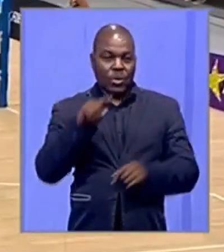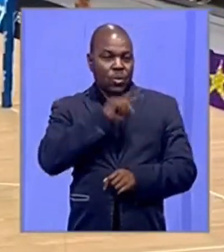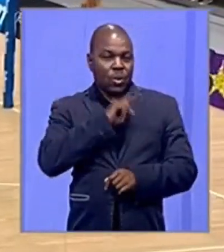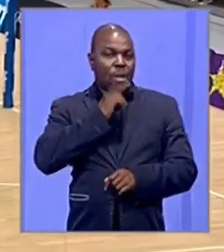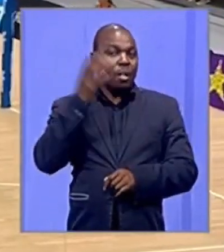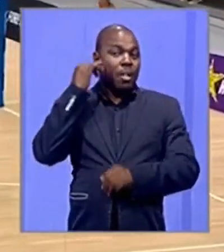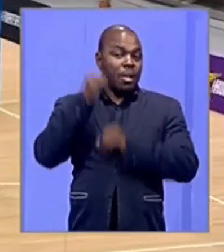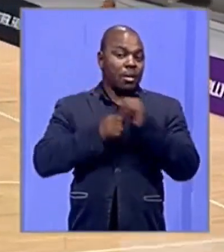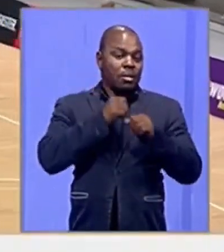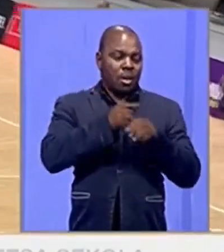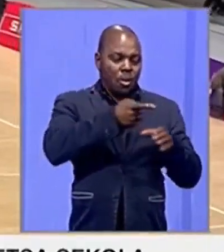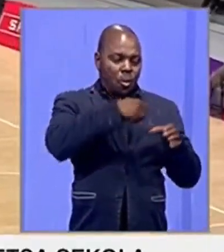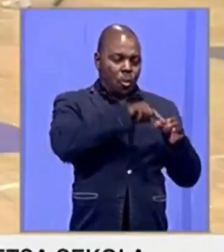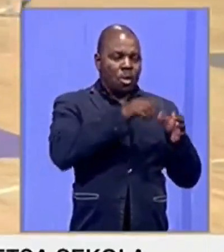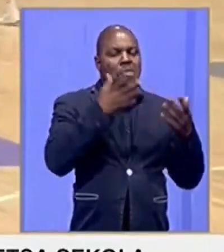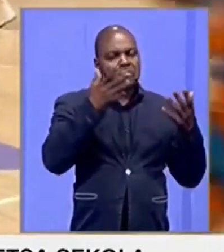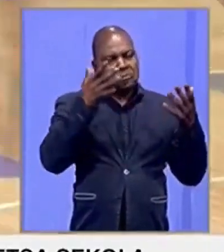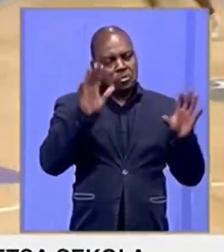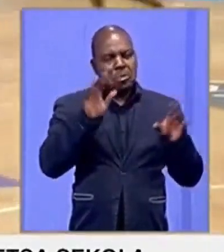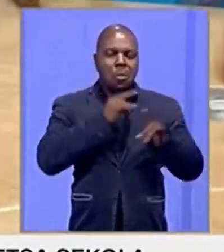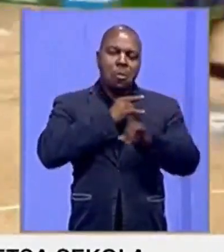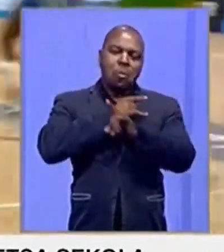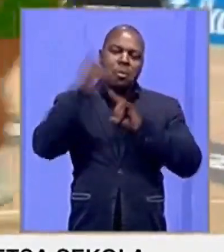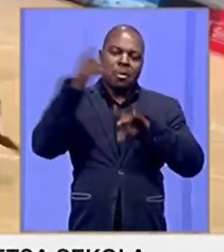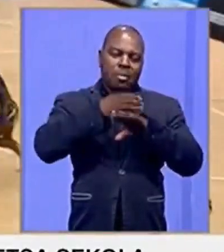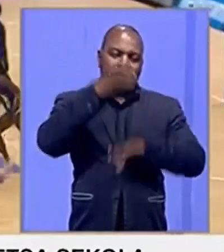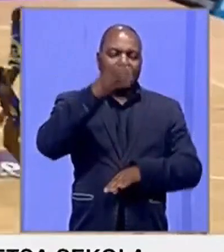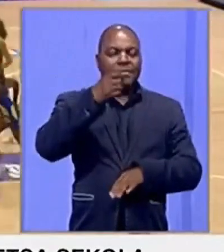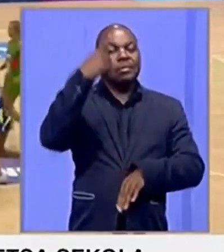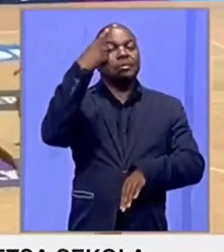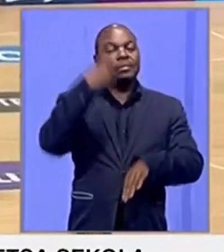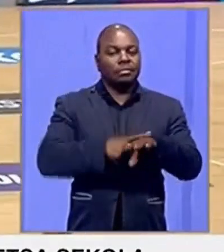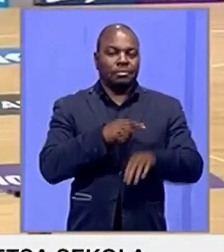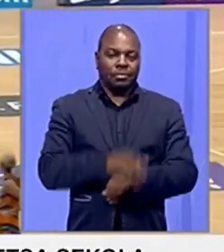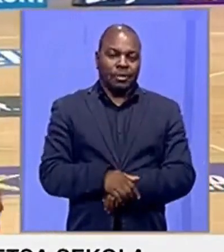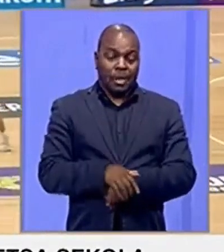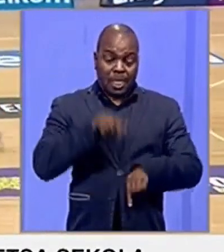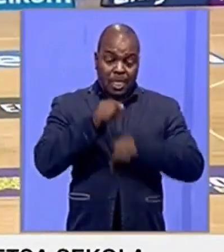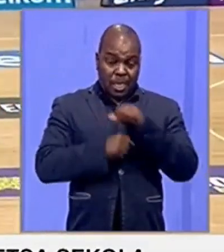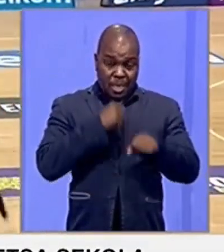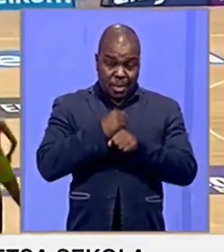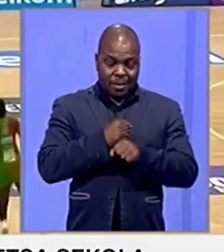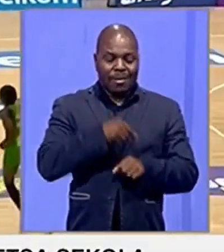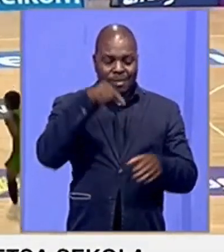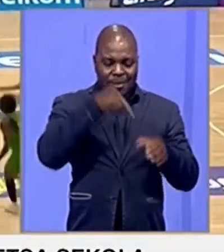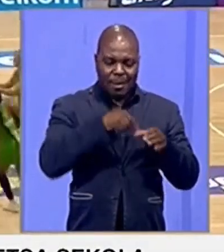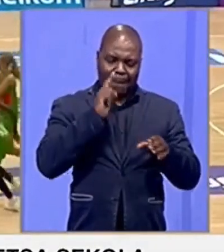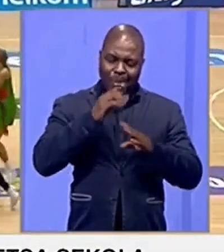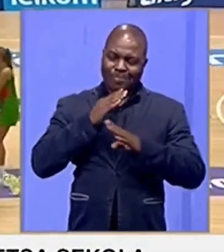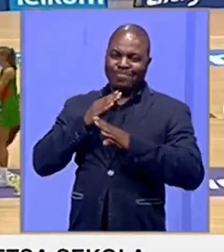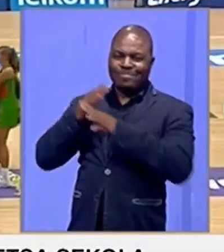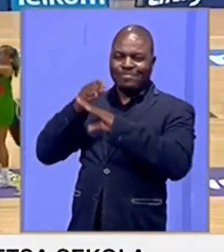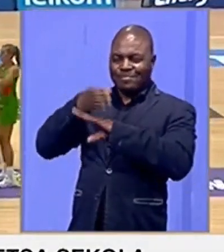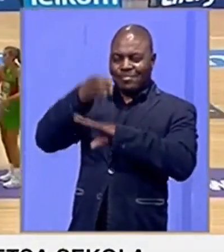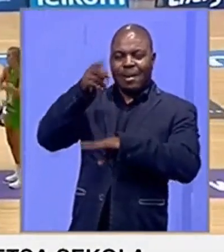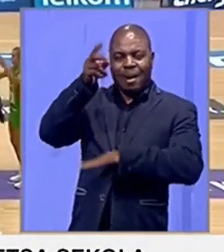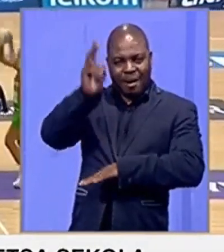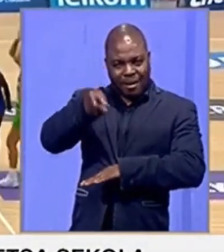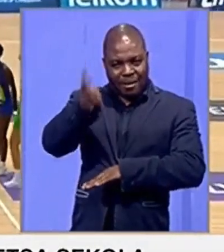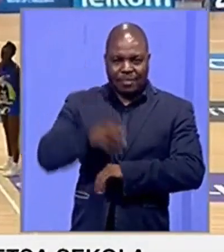ngwahola ile ya ba bona bo mampudi ba ligi ena e kgolo lekgetlo la pele. Monongwaha ba lokela go sireletsa bompudi ba